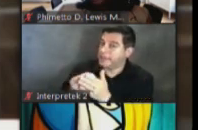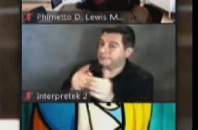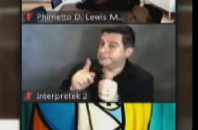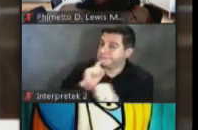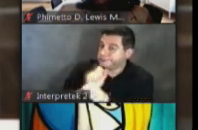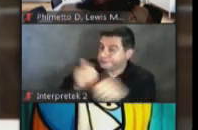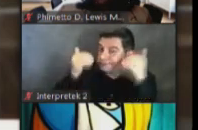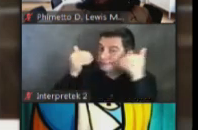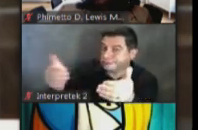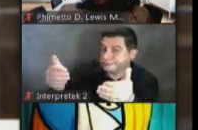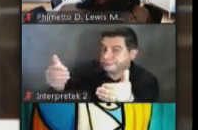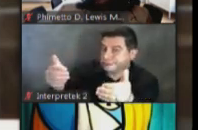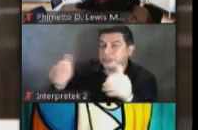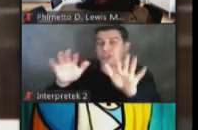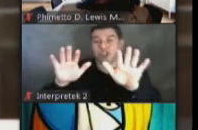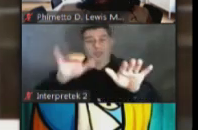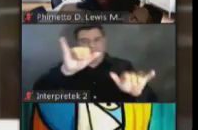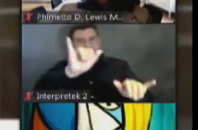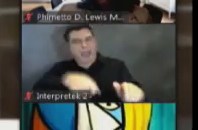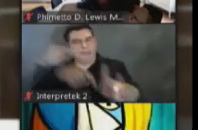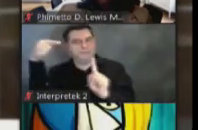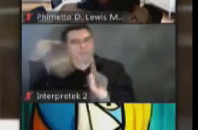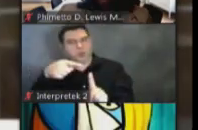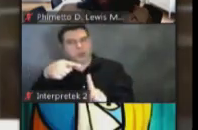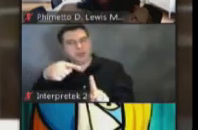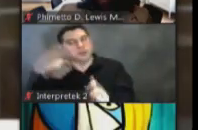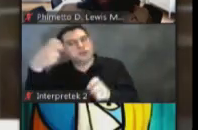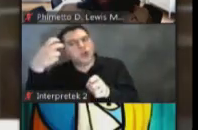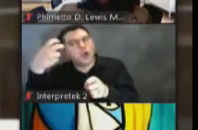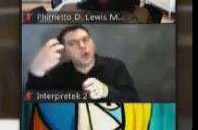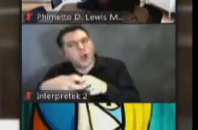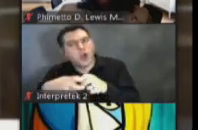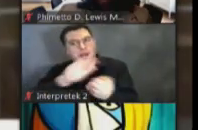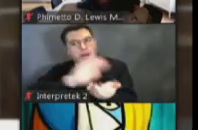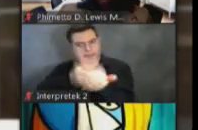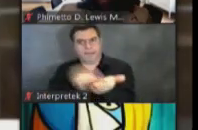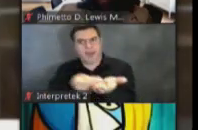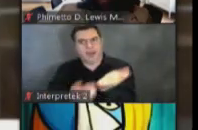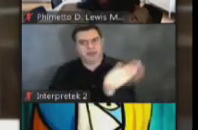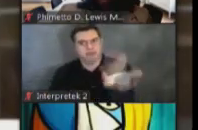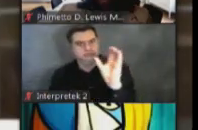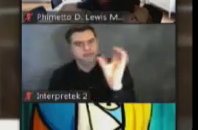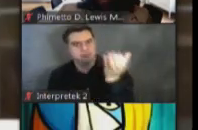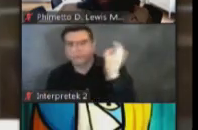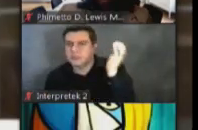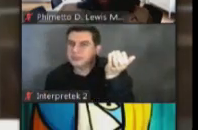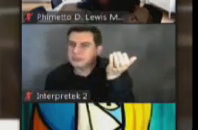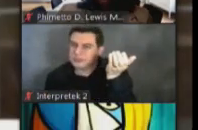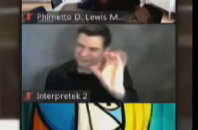amount of money. And I say that we need to give the money to this